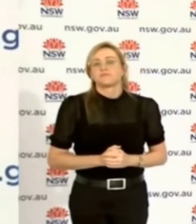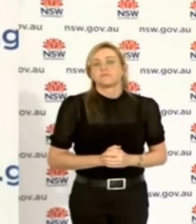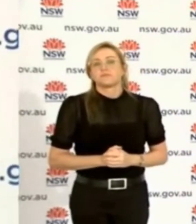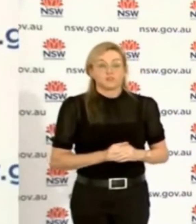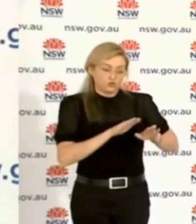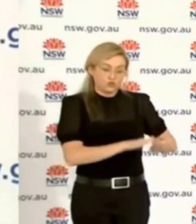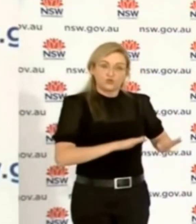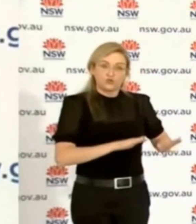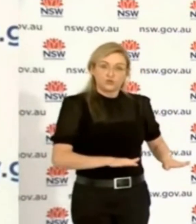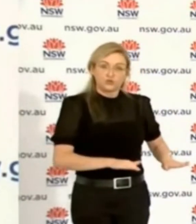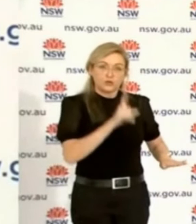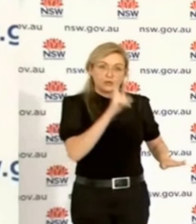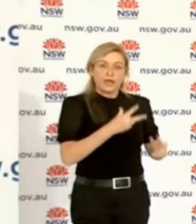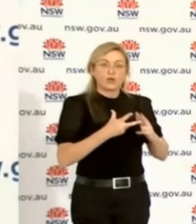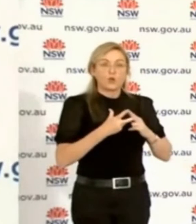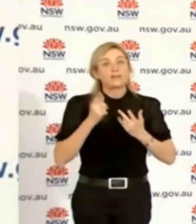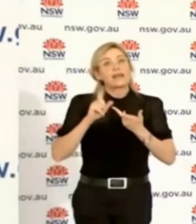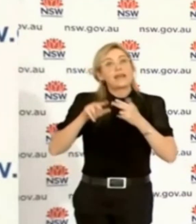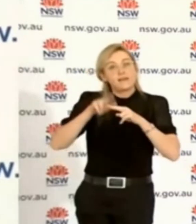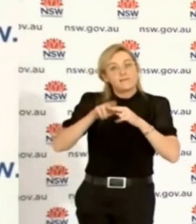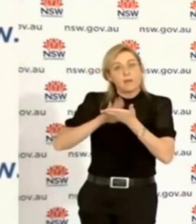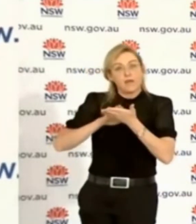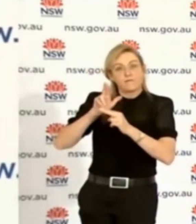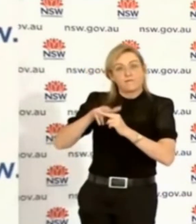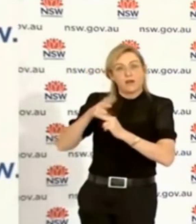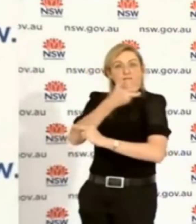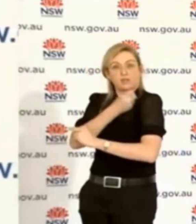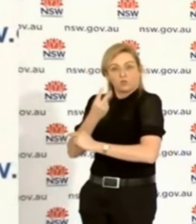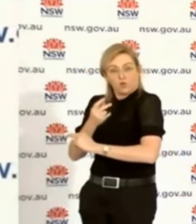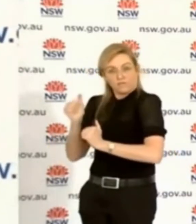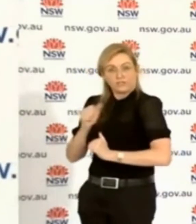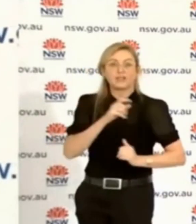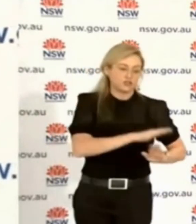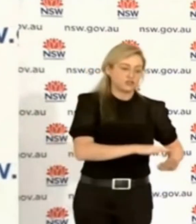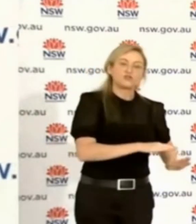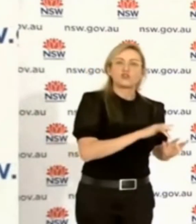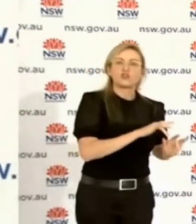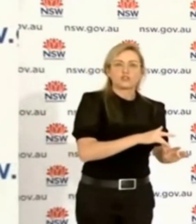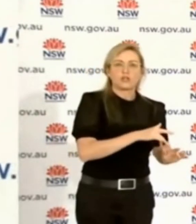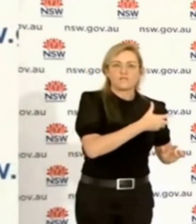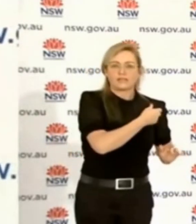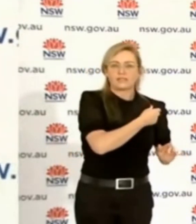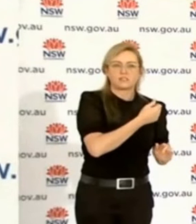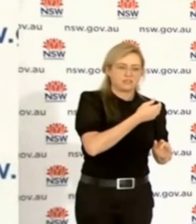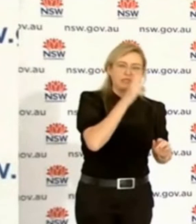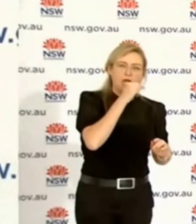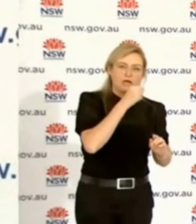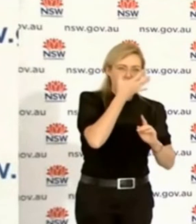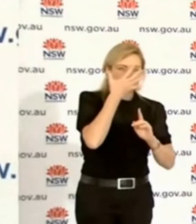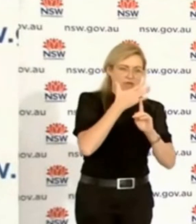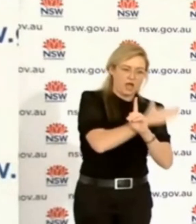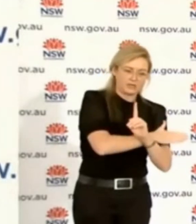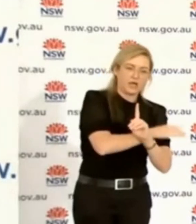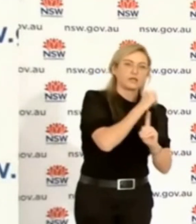stage, children will be able to accompany their vaccinated parents at those venues. What about a family with 2 vaccinated adults